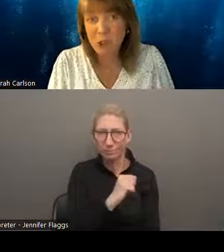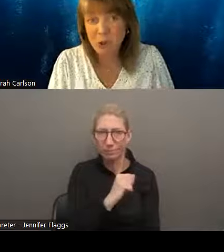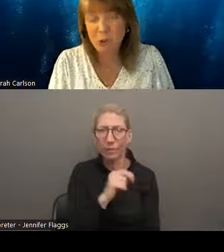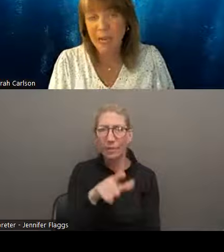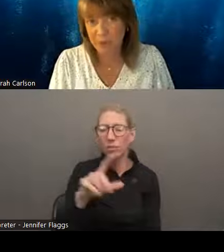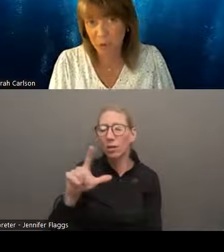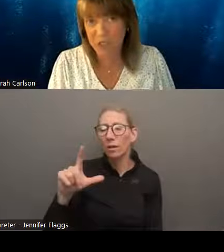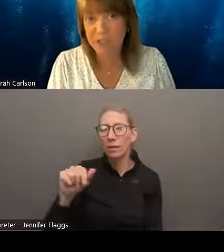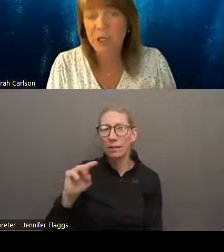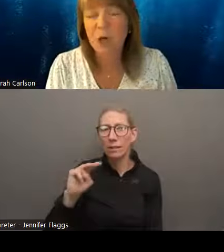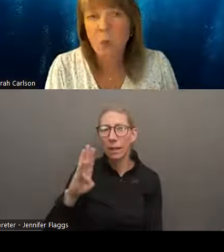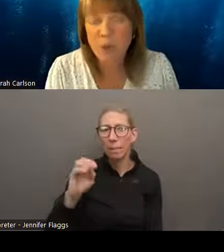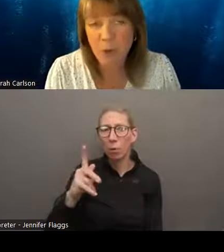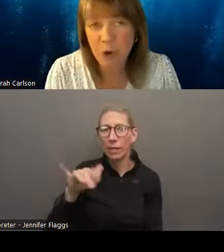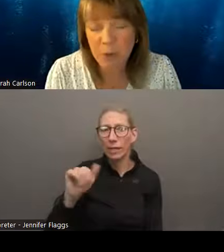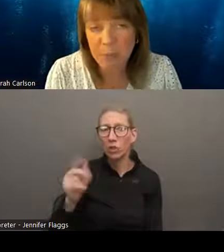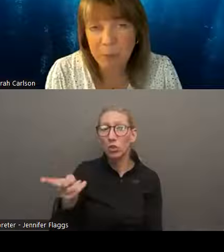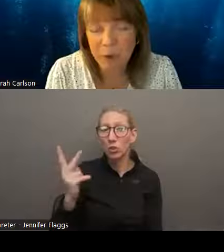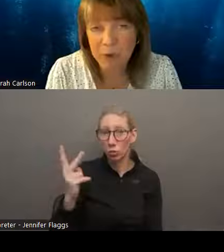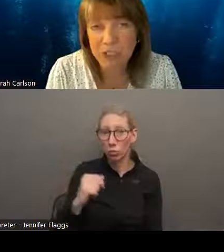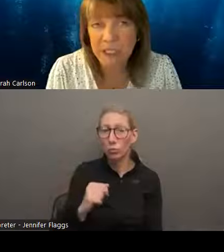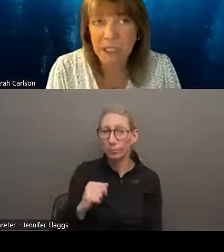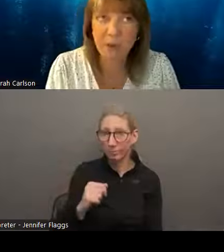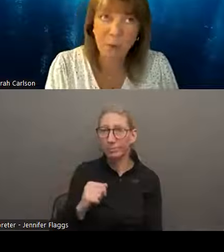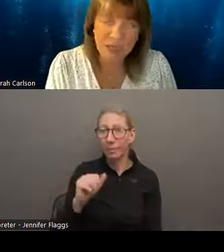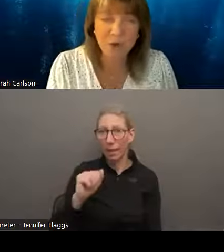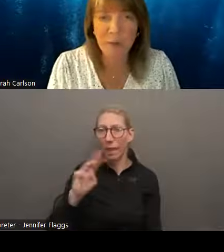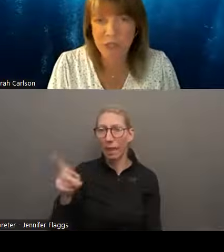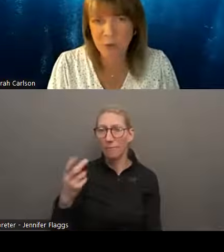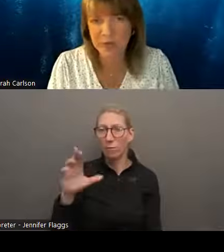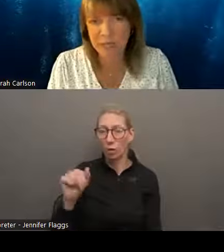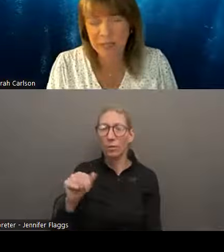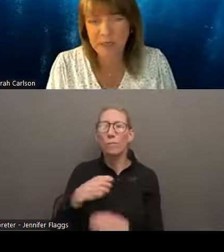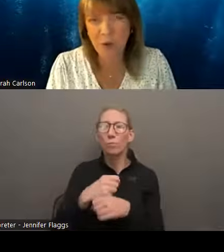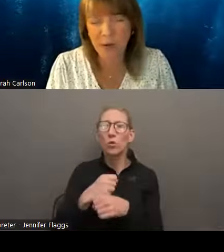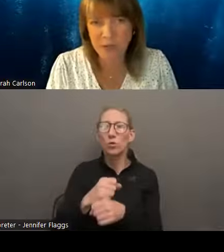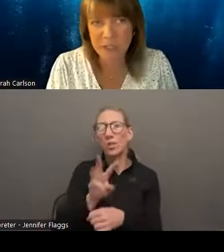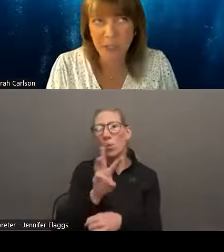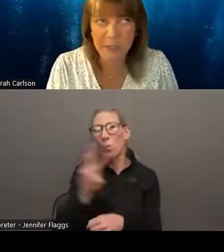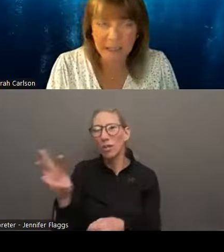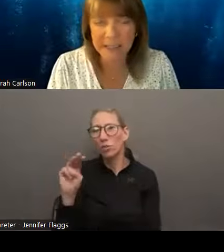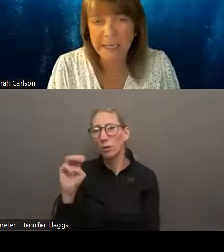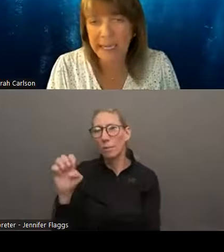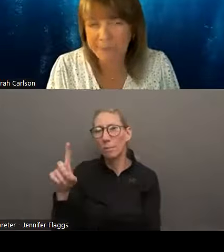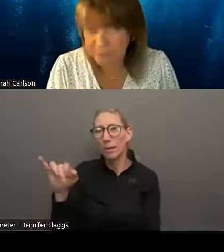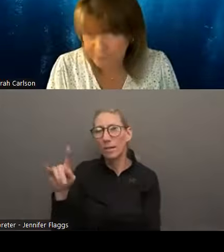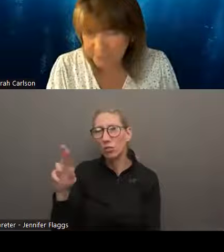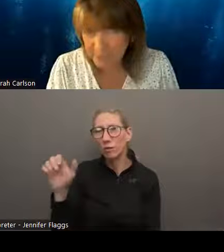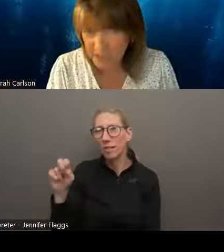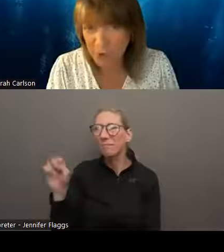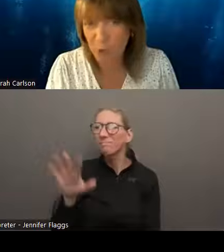Lambolia II amphoras, which were produced in the Western Mediterranean in and around Italy